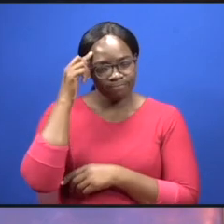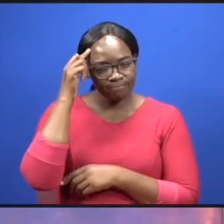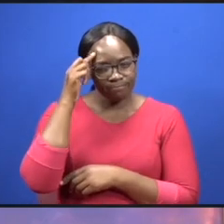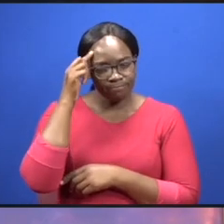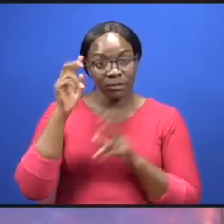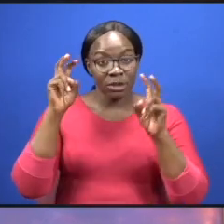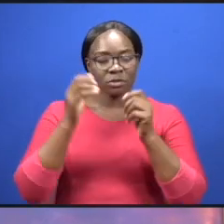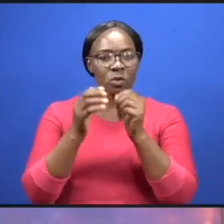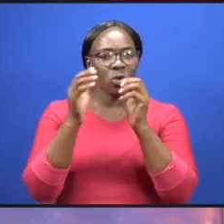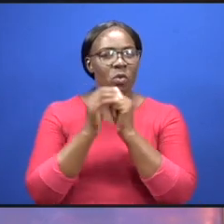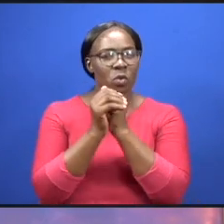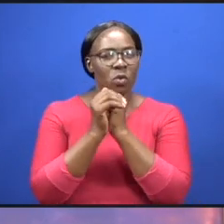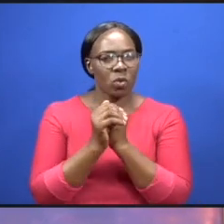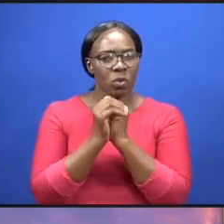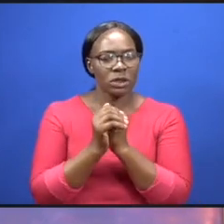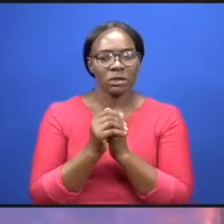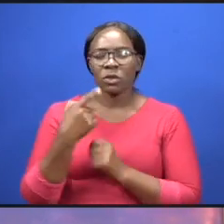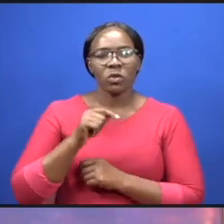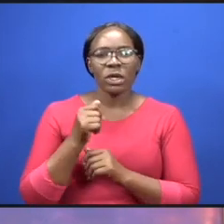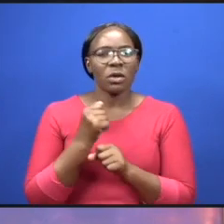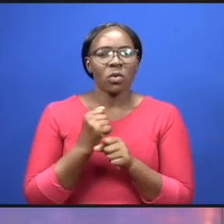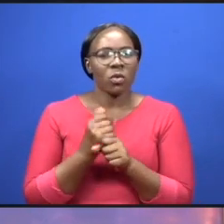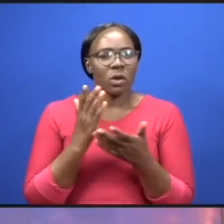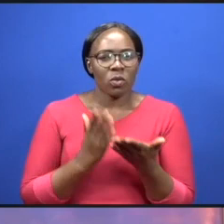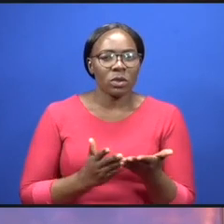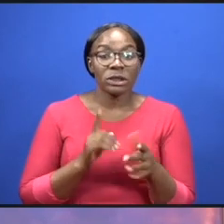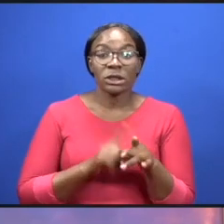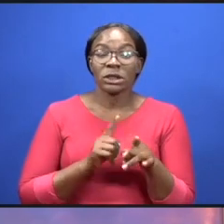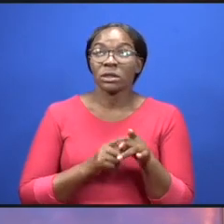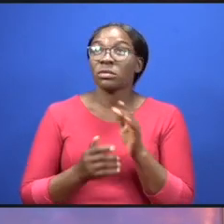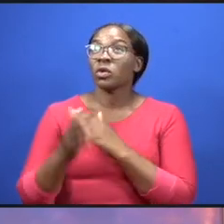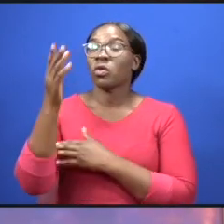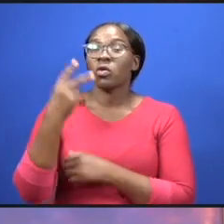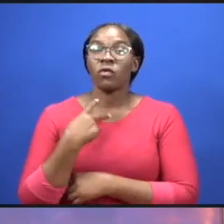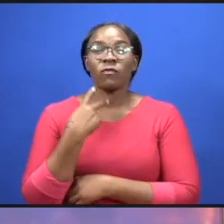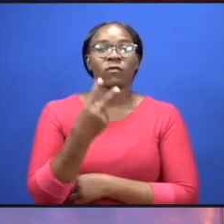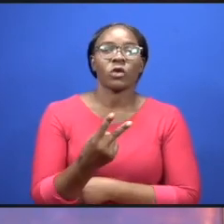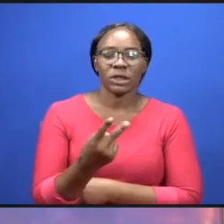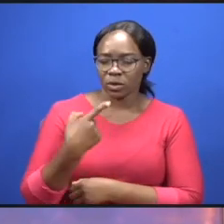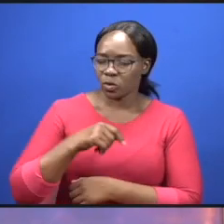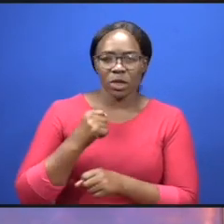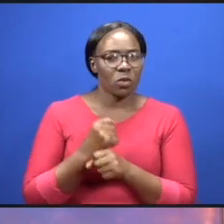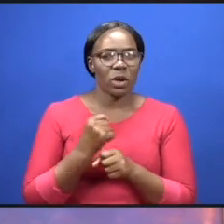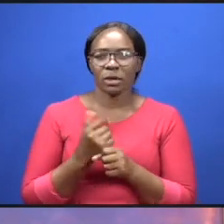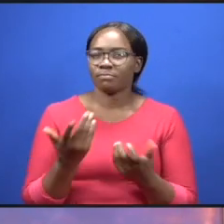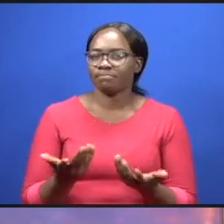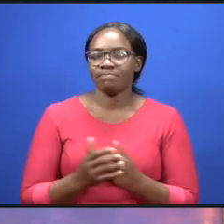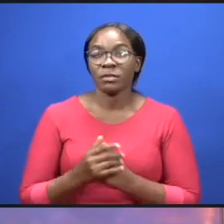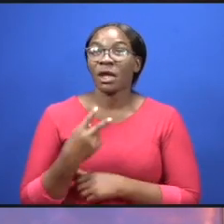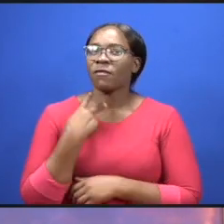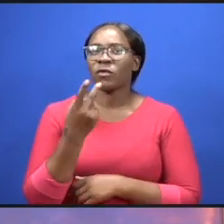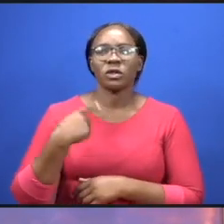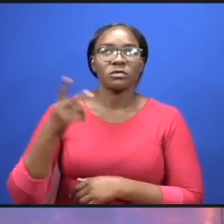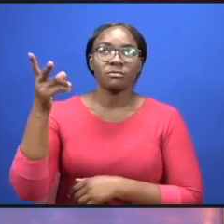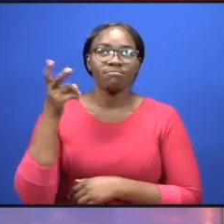worship, how then shall we respond to the voice of God, the voice that resounds, the voice that we